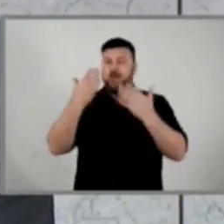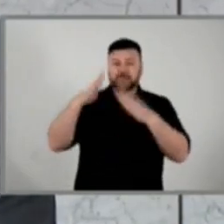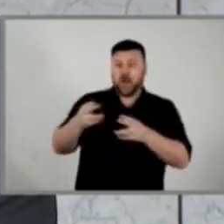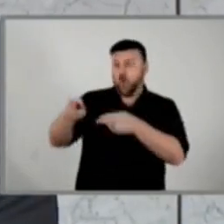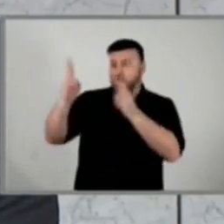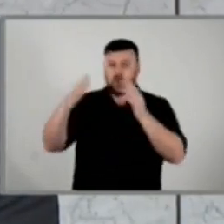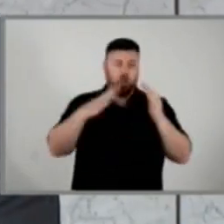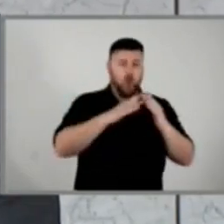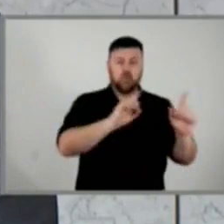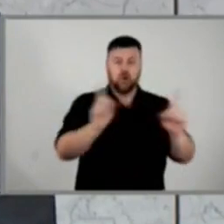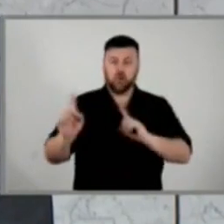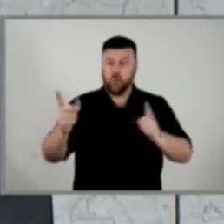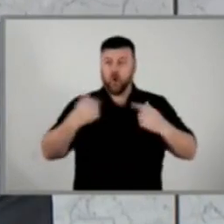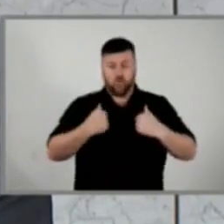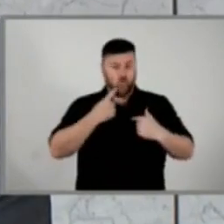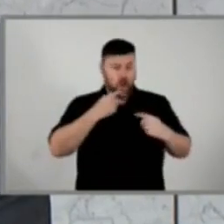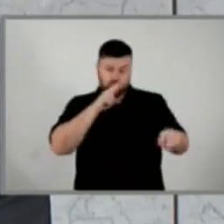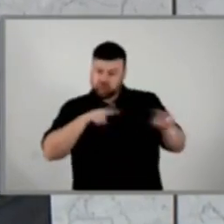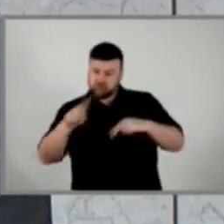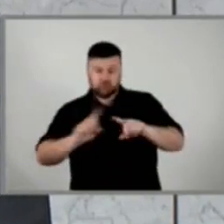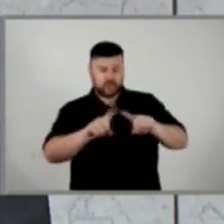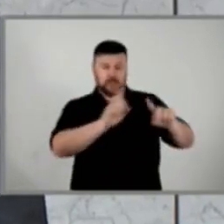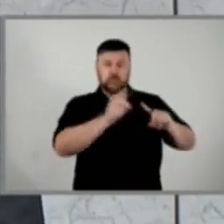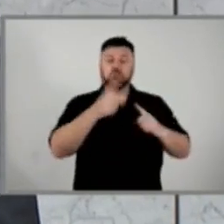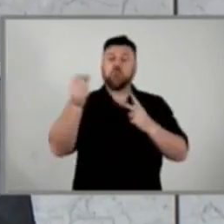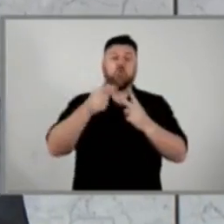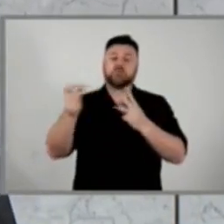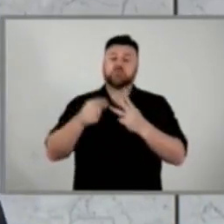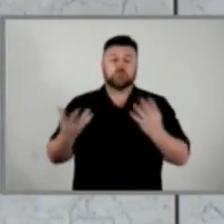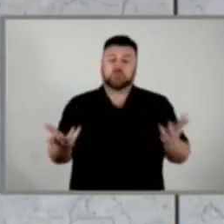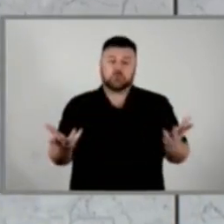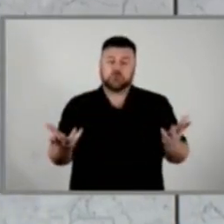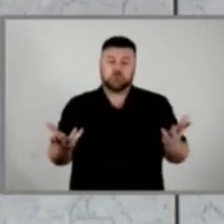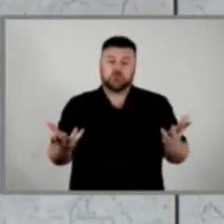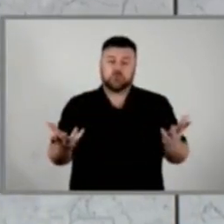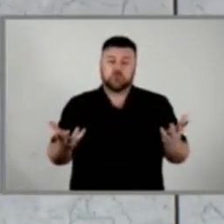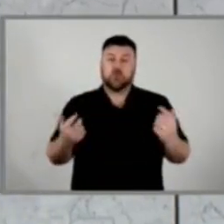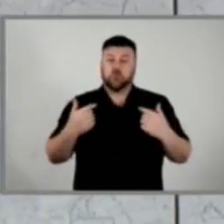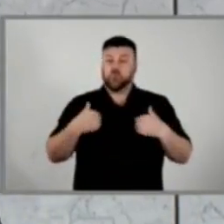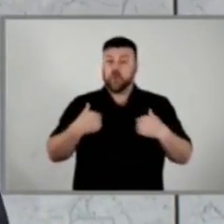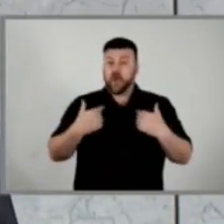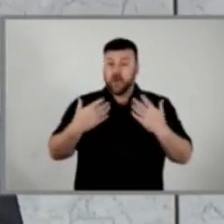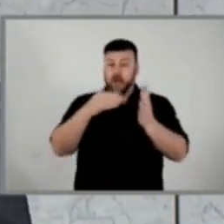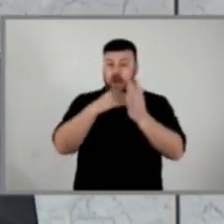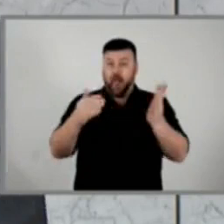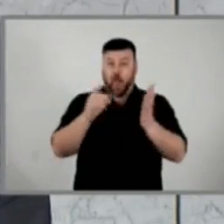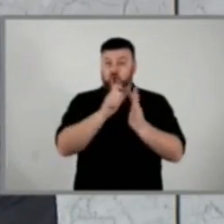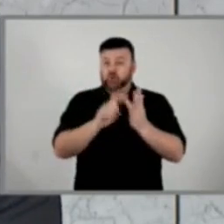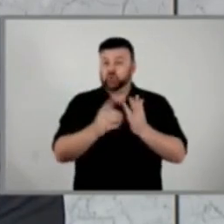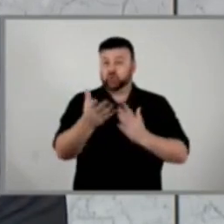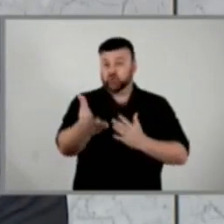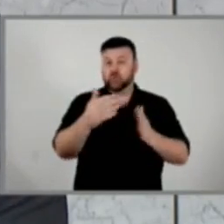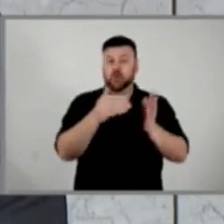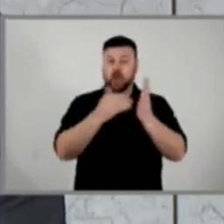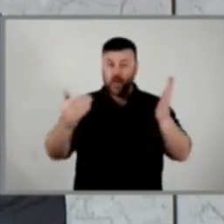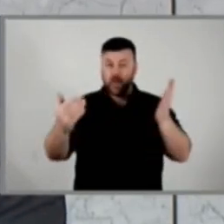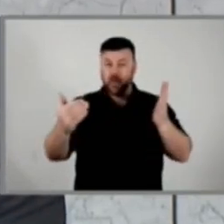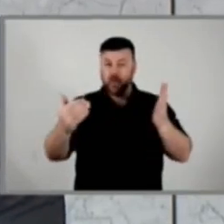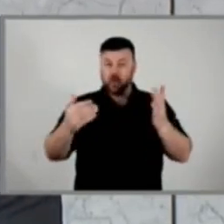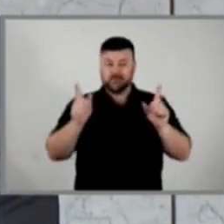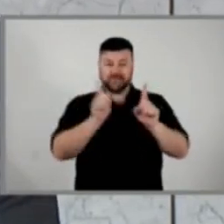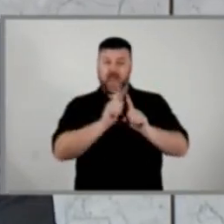quarantine options are and how they can be used for different areas. I mean, we're already doing that when it comes to seasonal workers who are coming